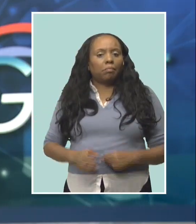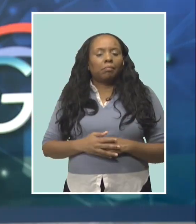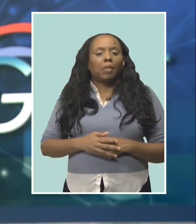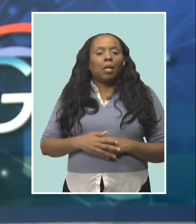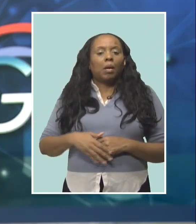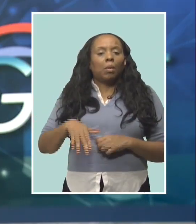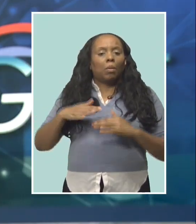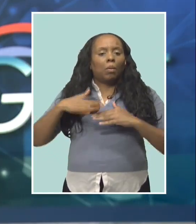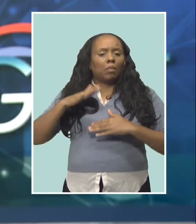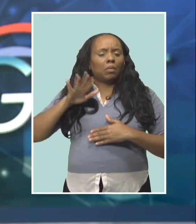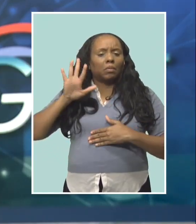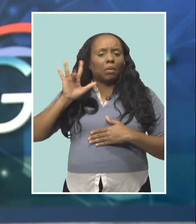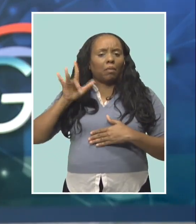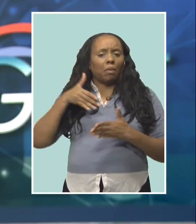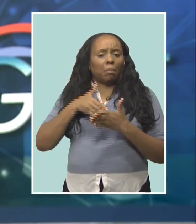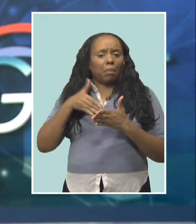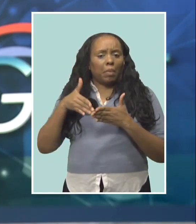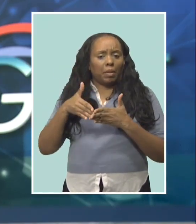Over